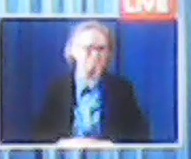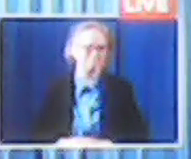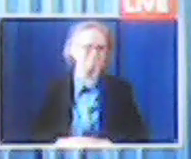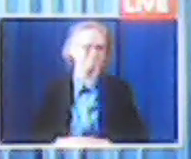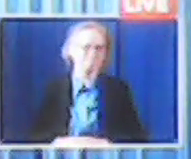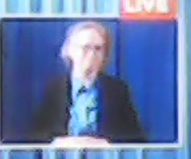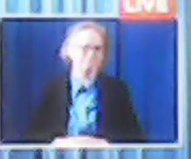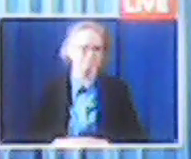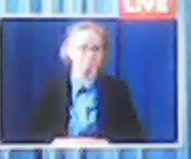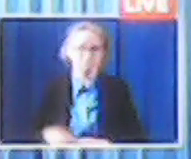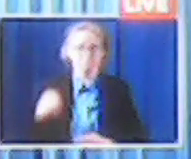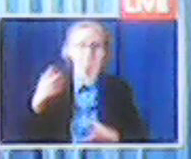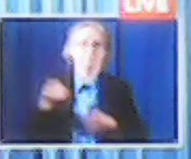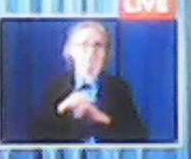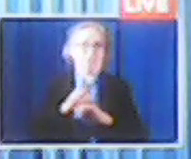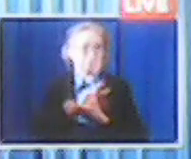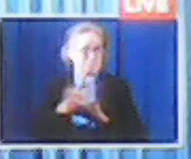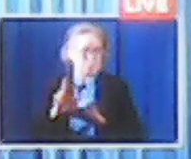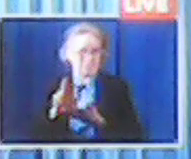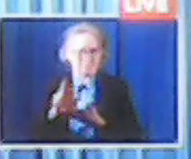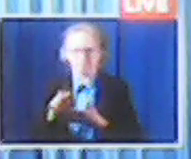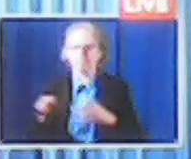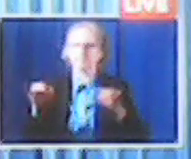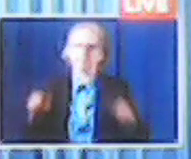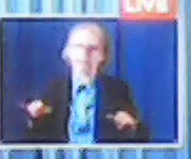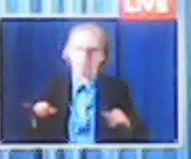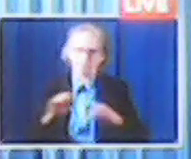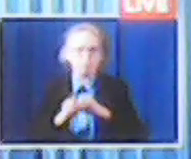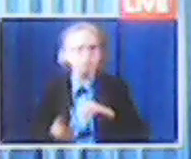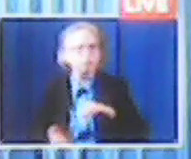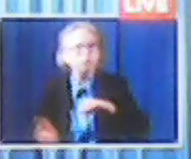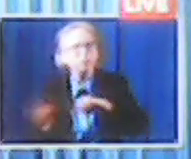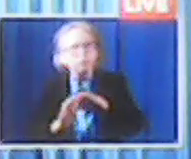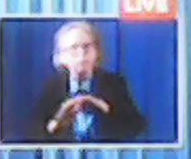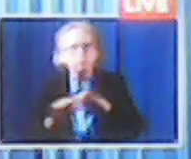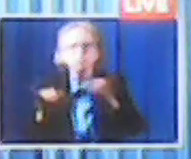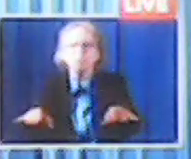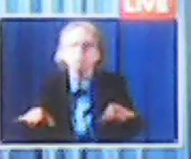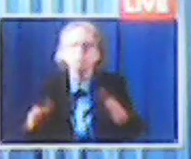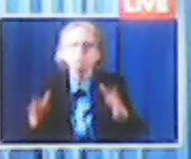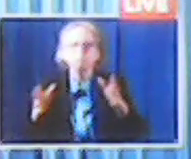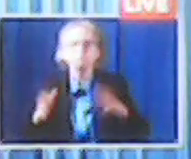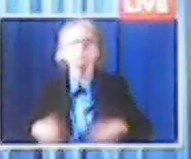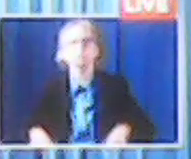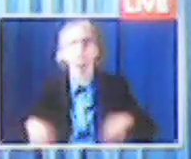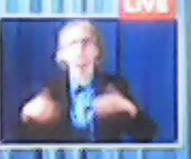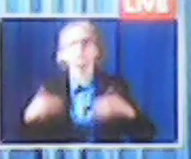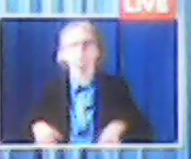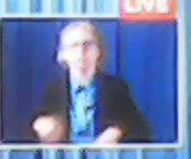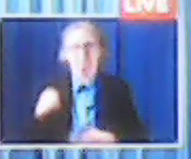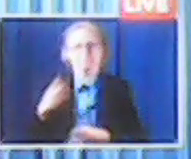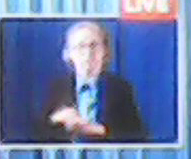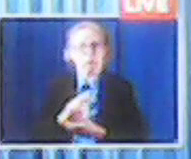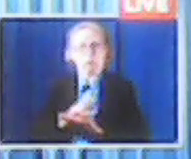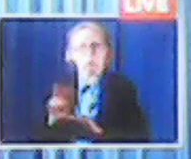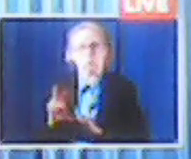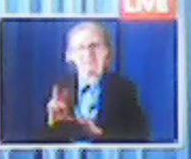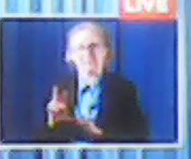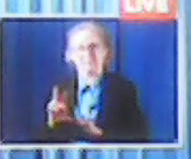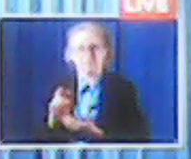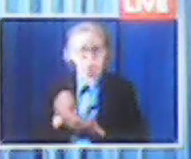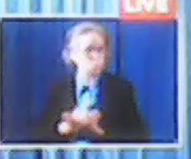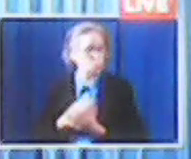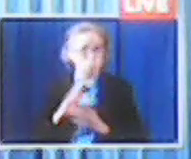Here it is, the news about the coronavirus. Other healthcare indicators. That's right, in the last 2 weeks, the news about